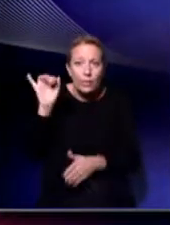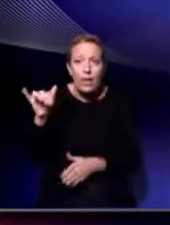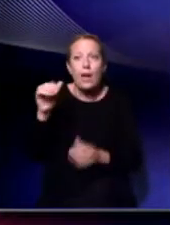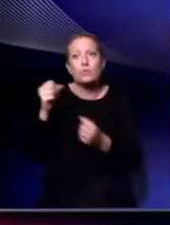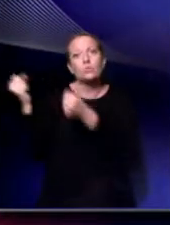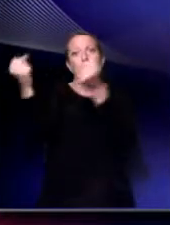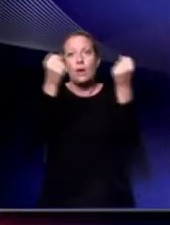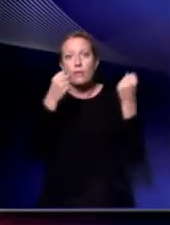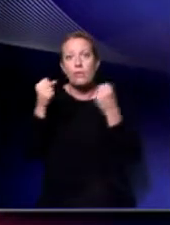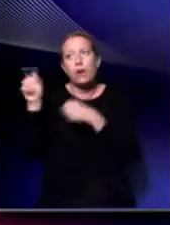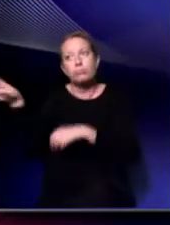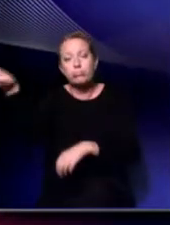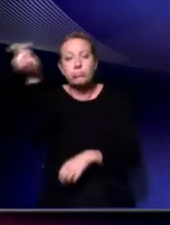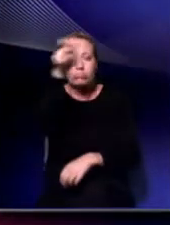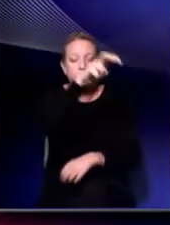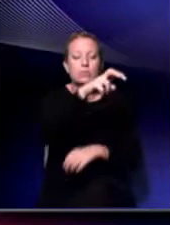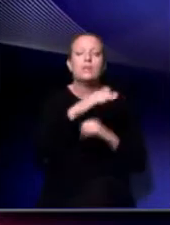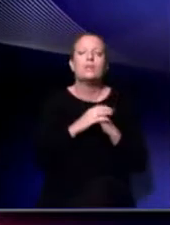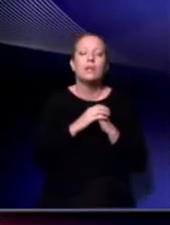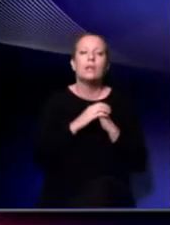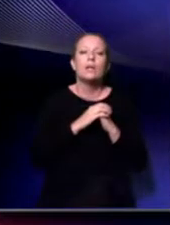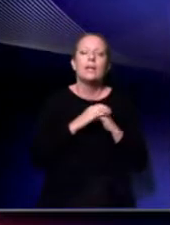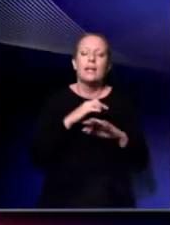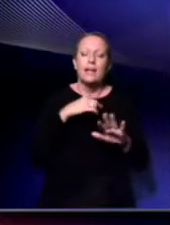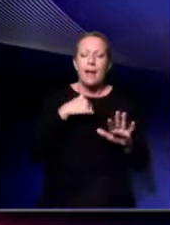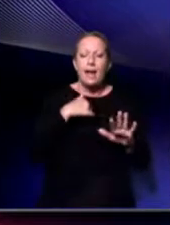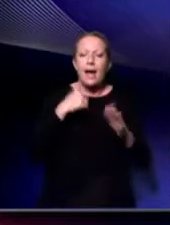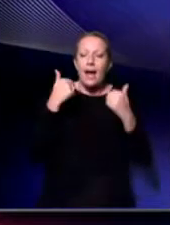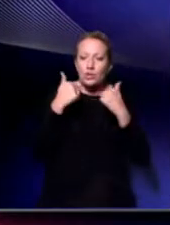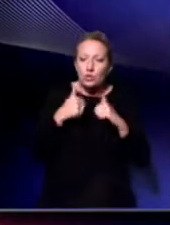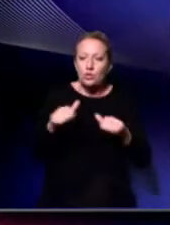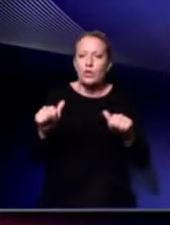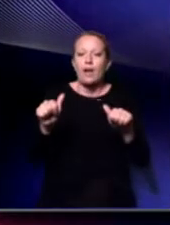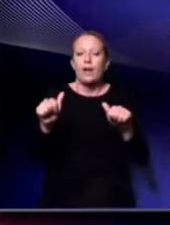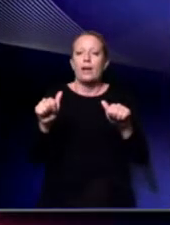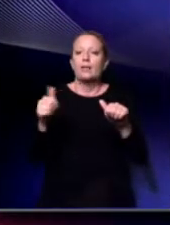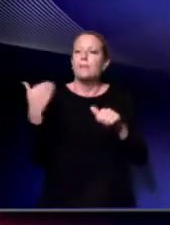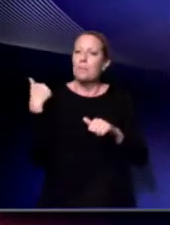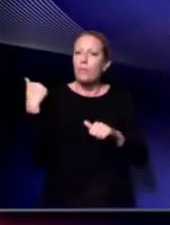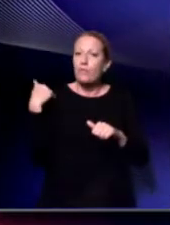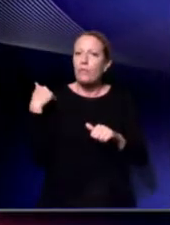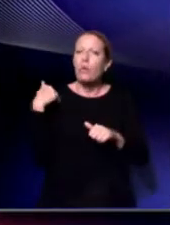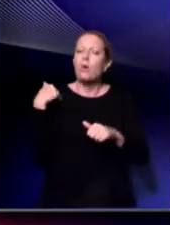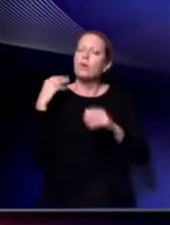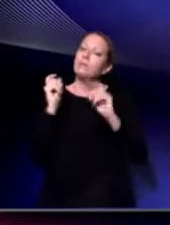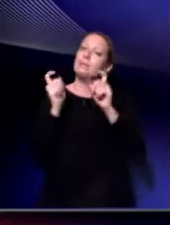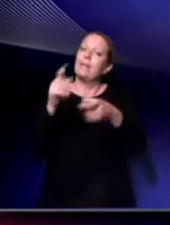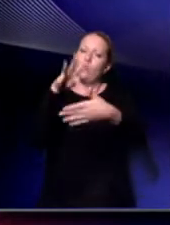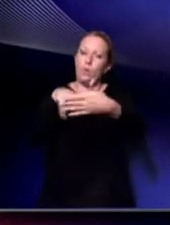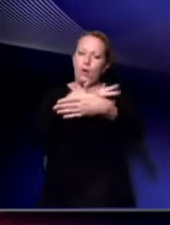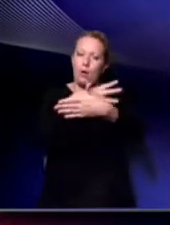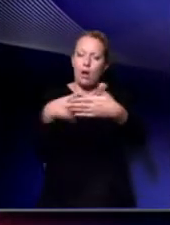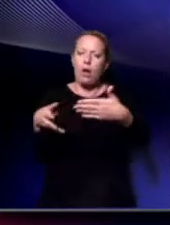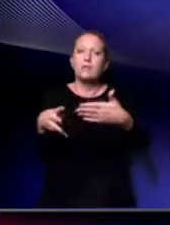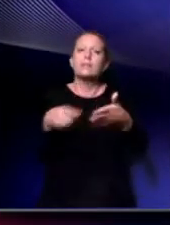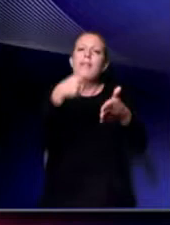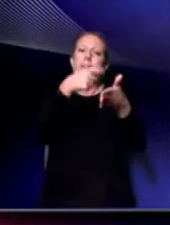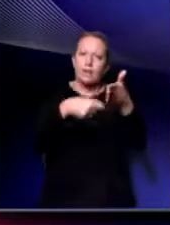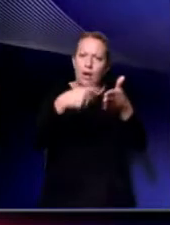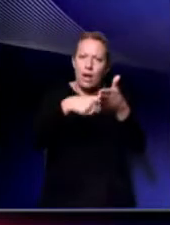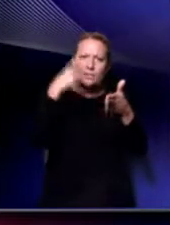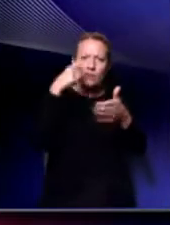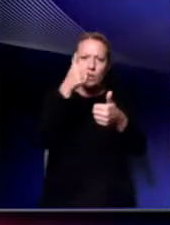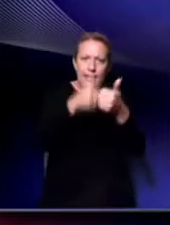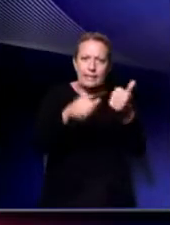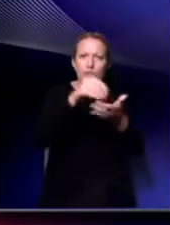is, what I attempt to do in the chart that I presented in August was give you the cost per kid just as raw data. Right.